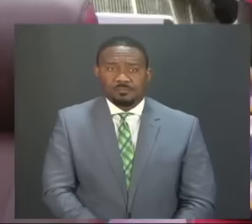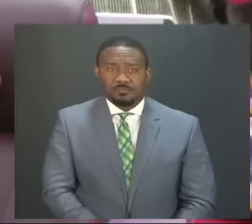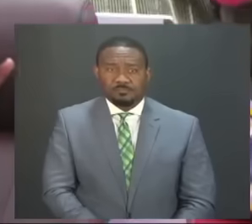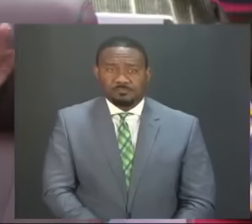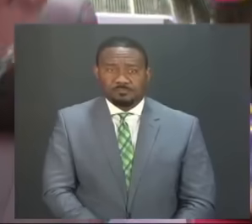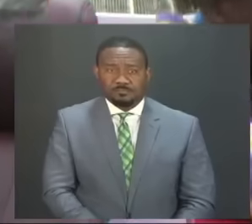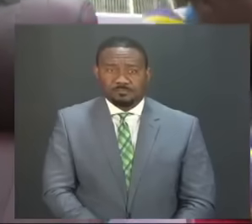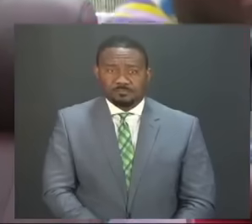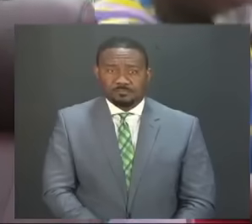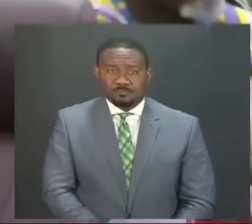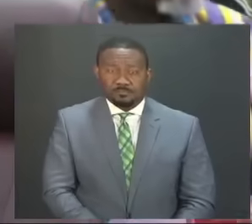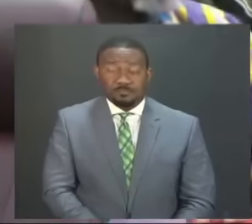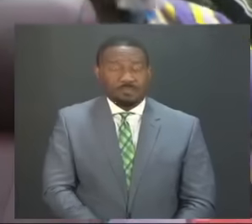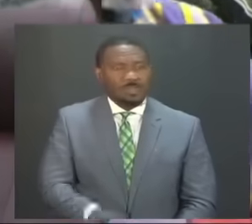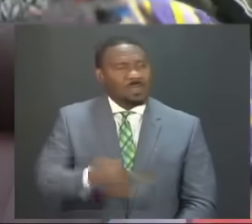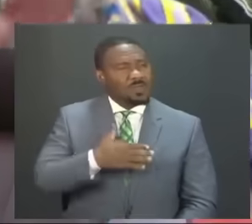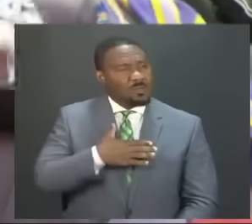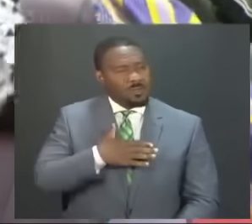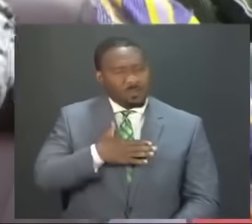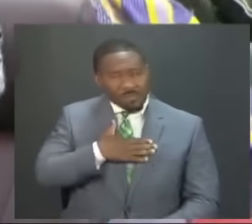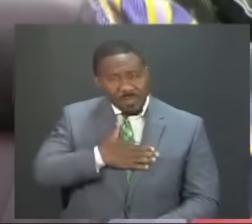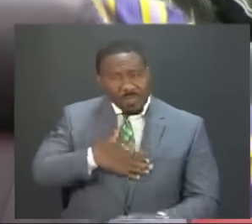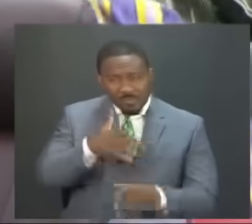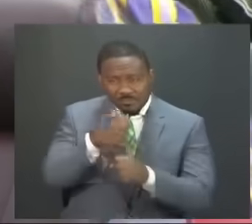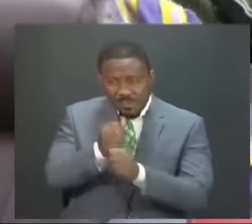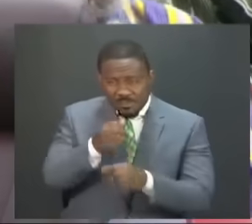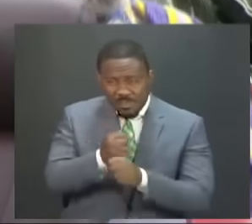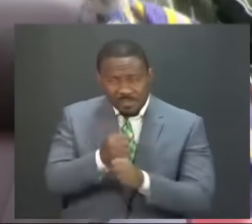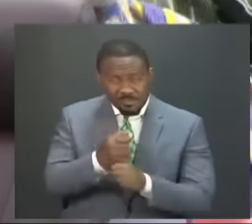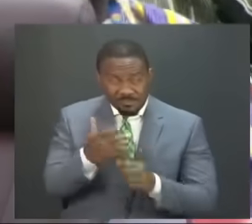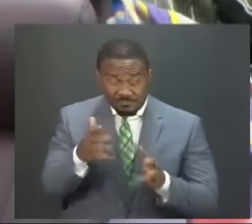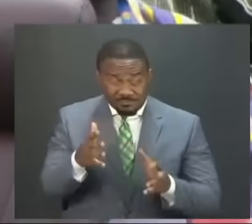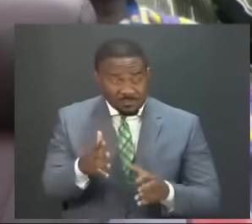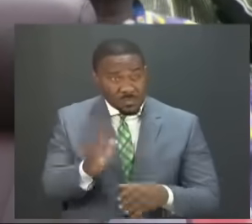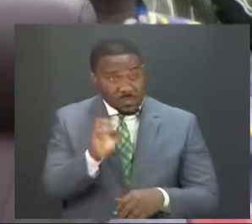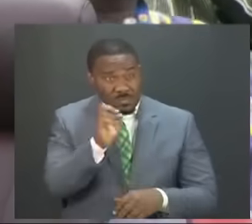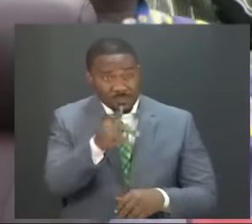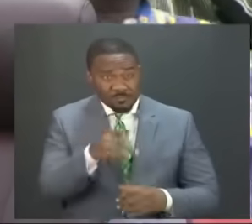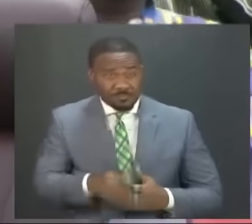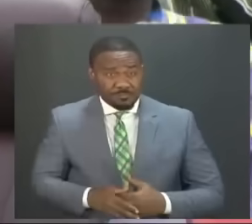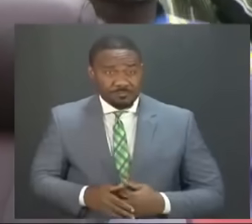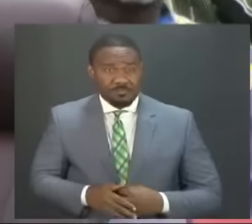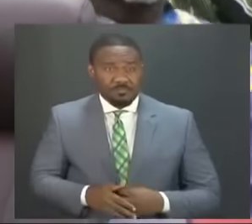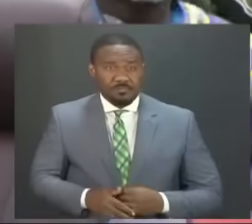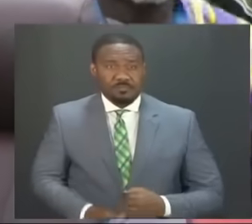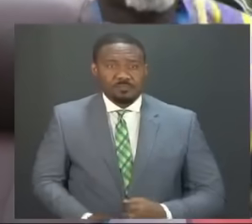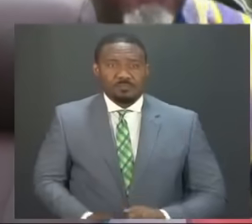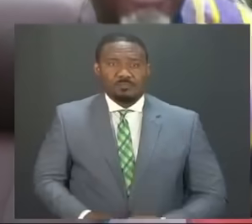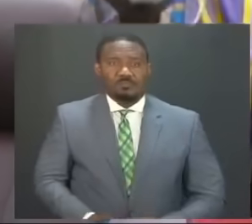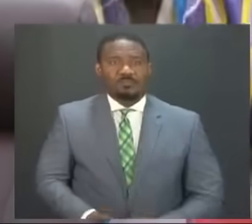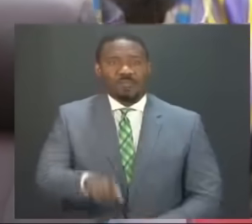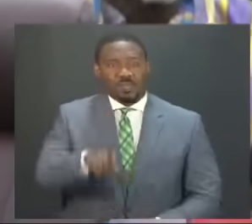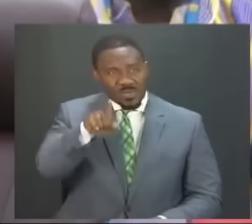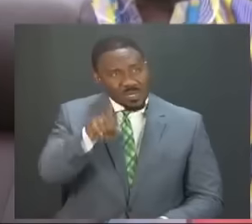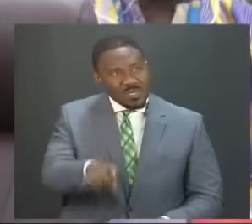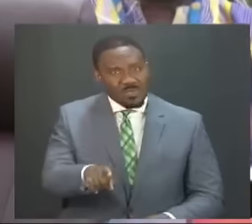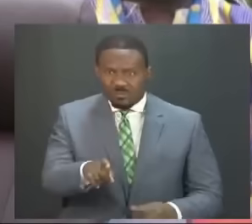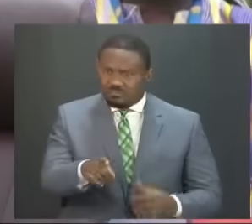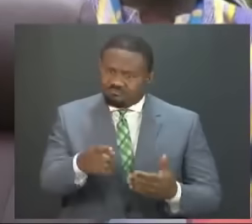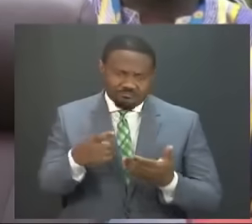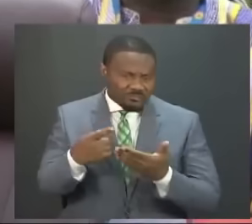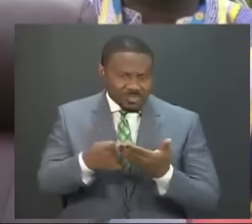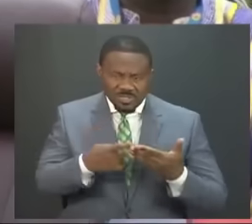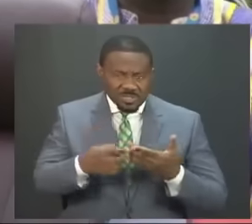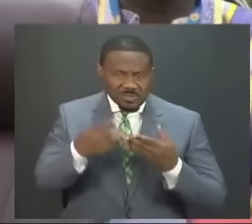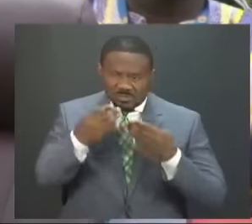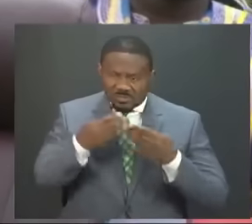Majority whip, be brief. Yes, Mr. Speaker, I'm being brief. But let us settle the matters